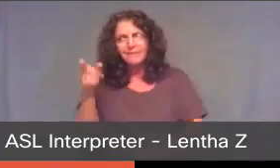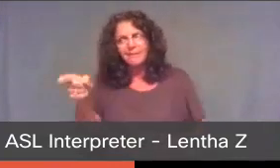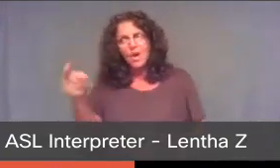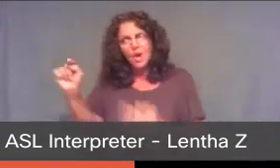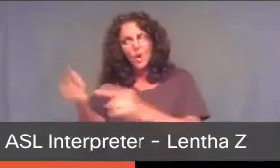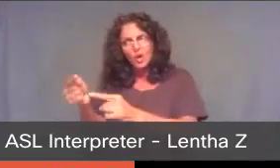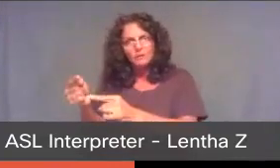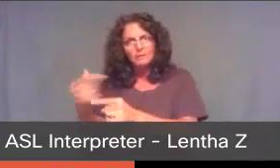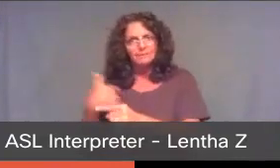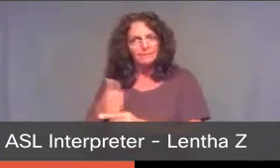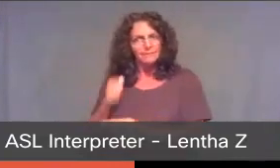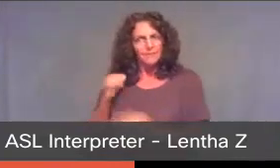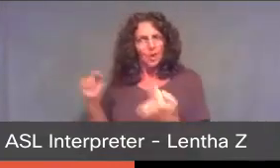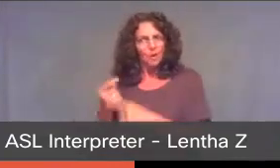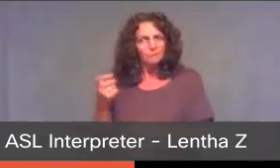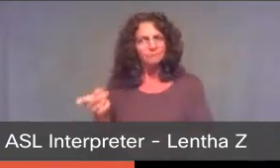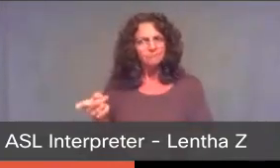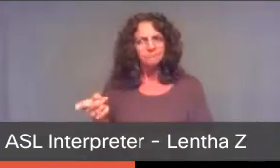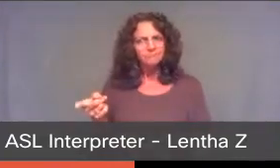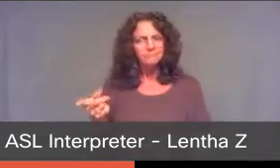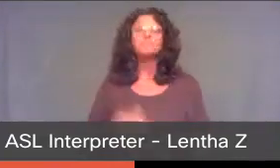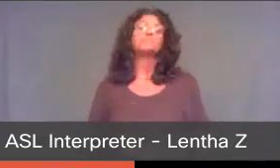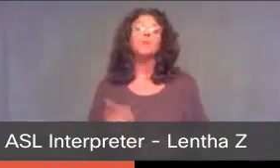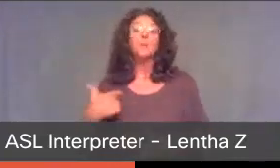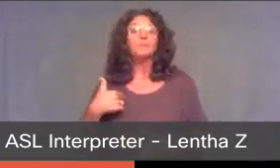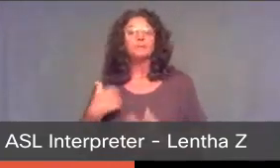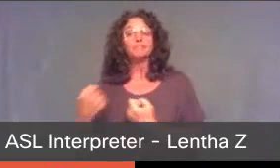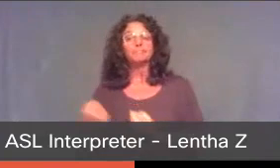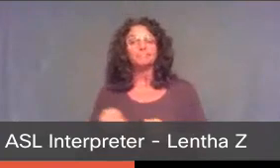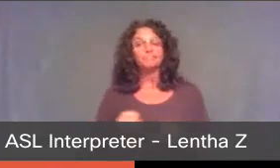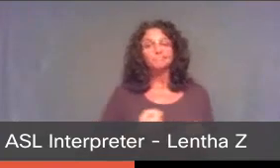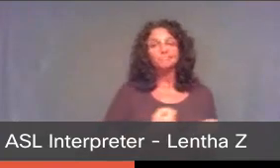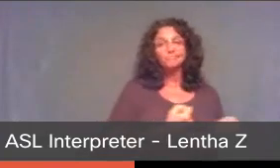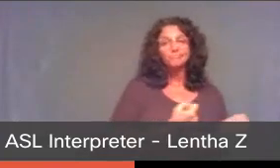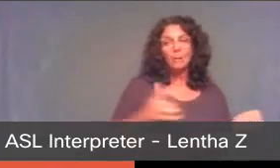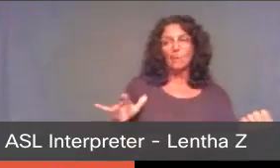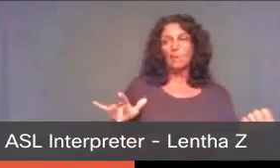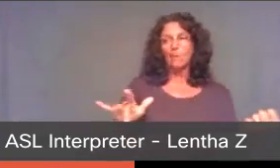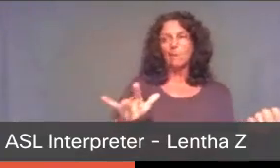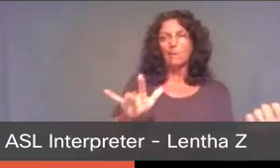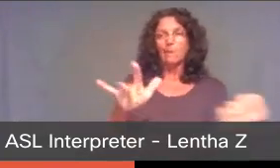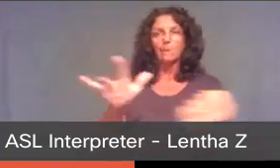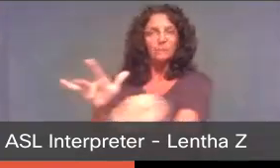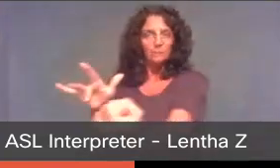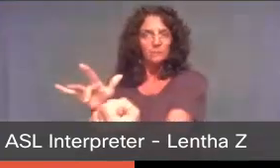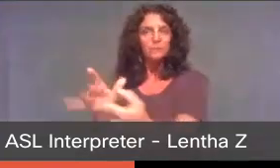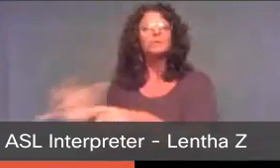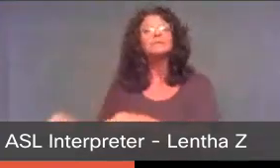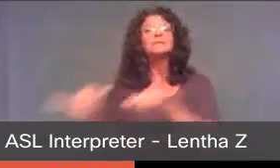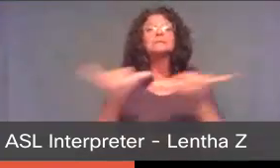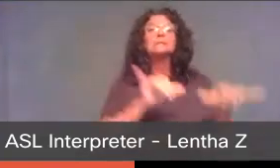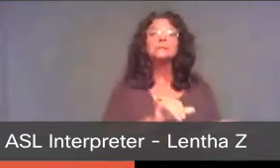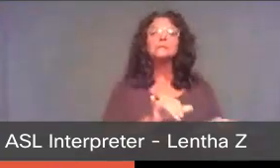to someone. And so I move my car and I give them a buffer. And so similarly, when you have privilege, there's